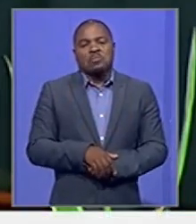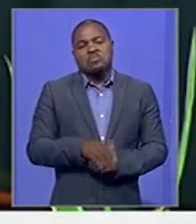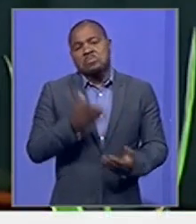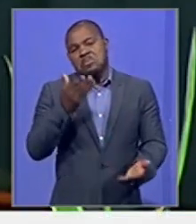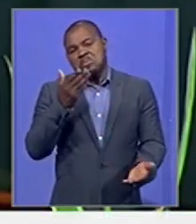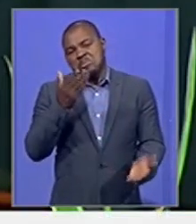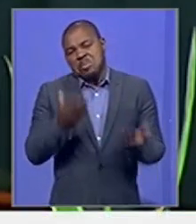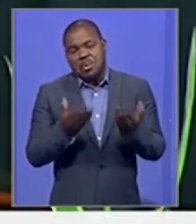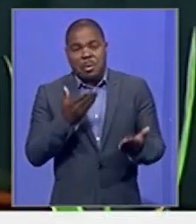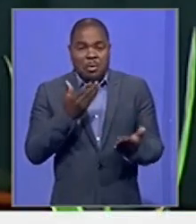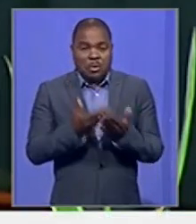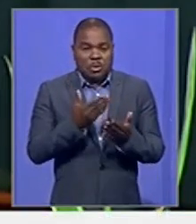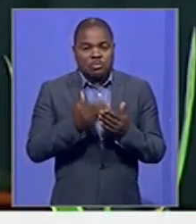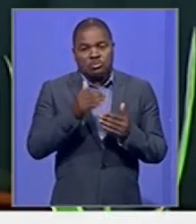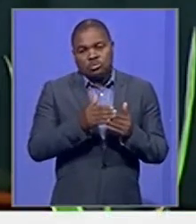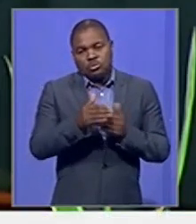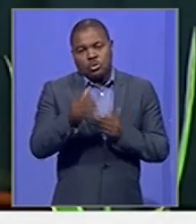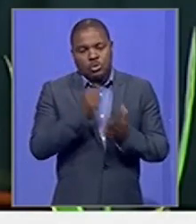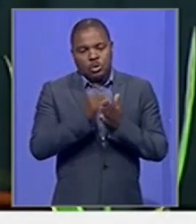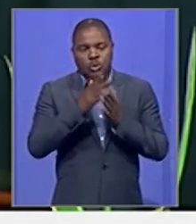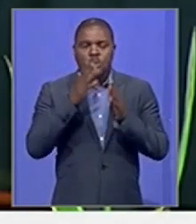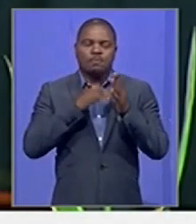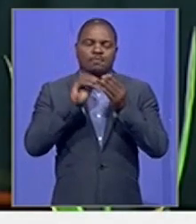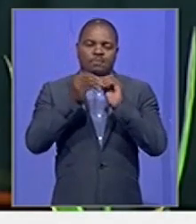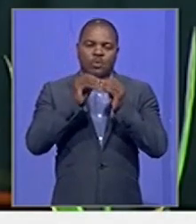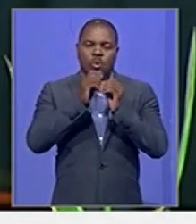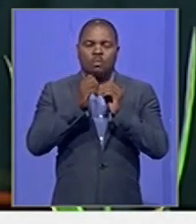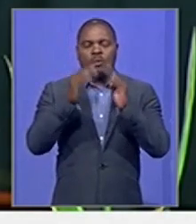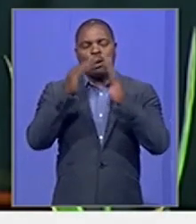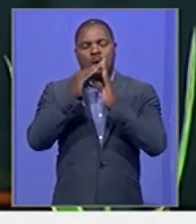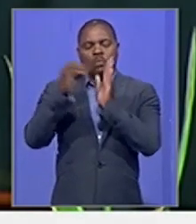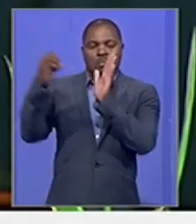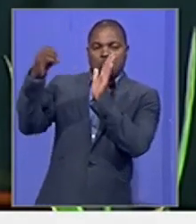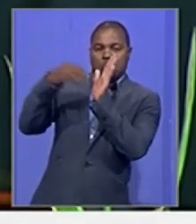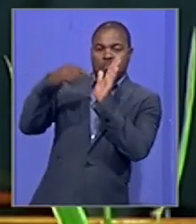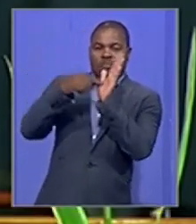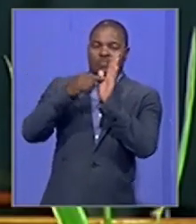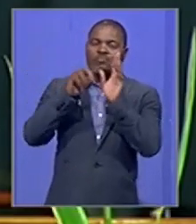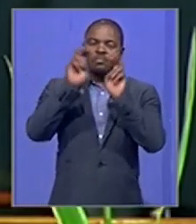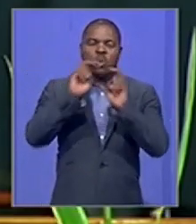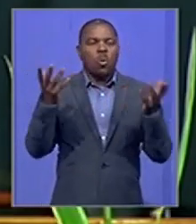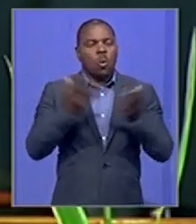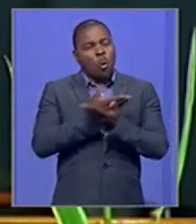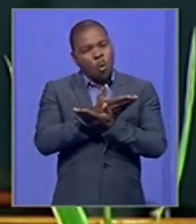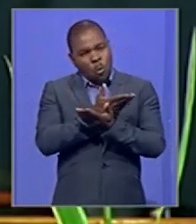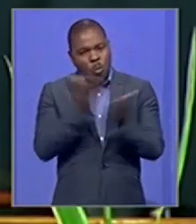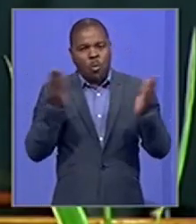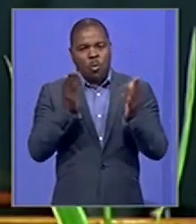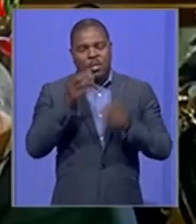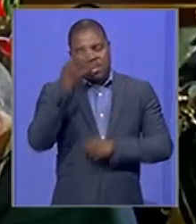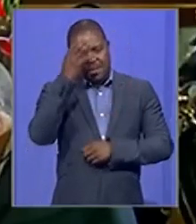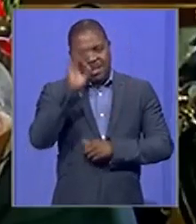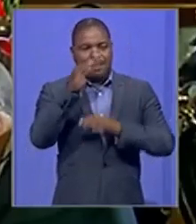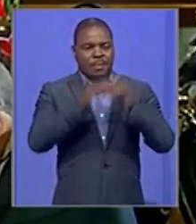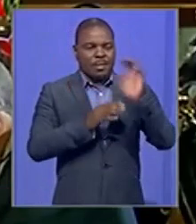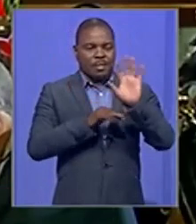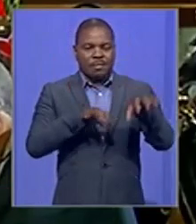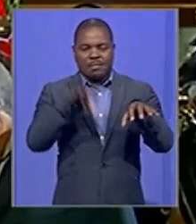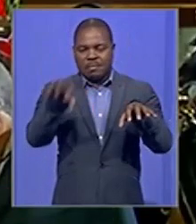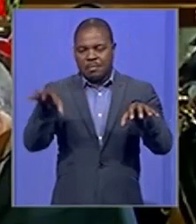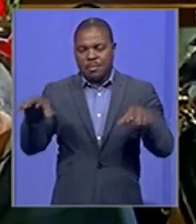possible retrofitting of solar panels to all government buildings. This will have to